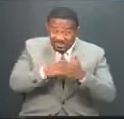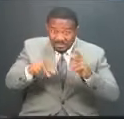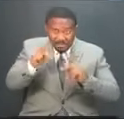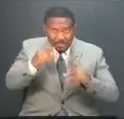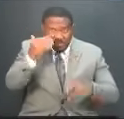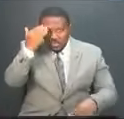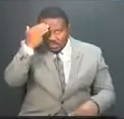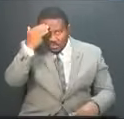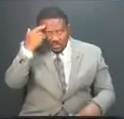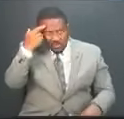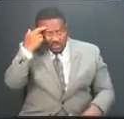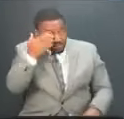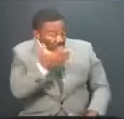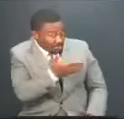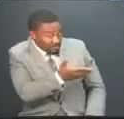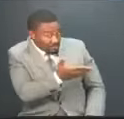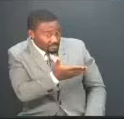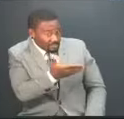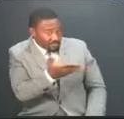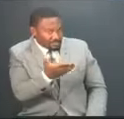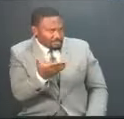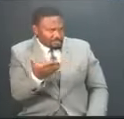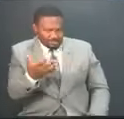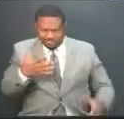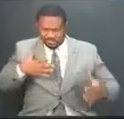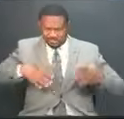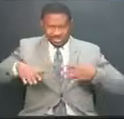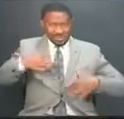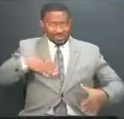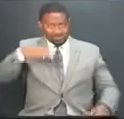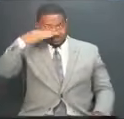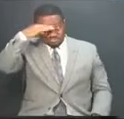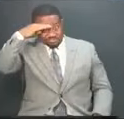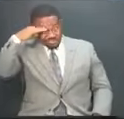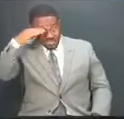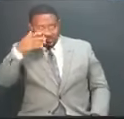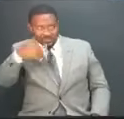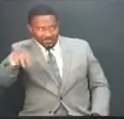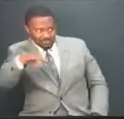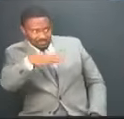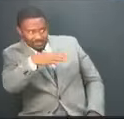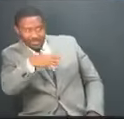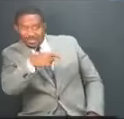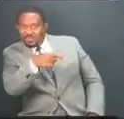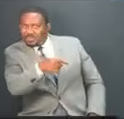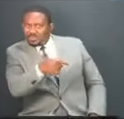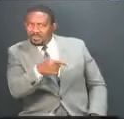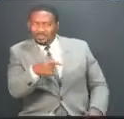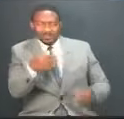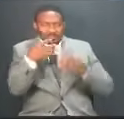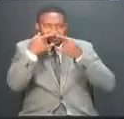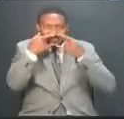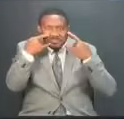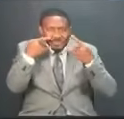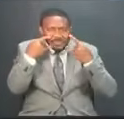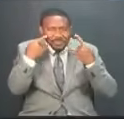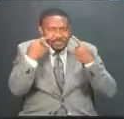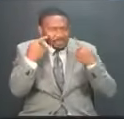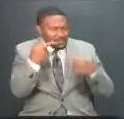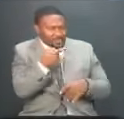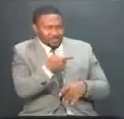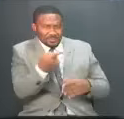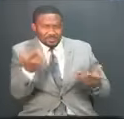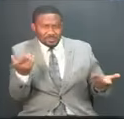why they are in black. Ghanaians will know why they are wearing face masks. They don't